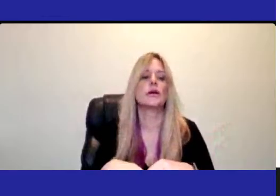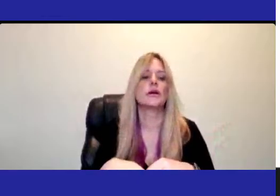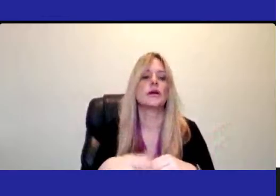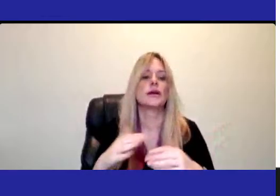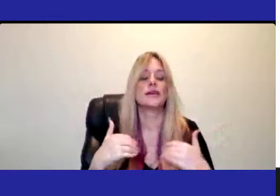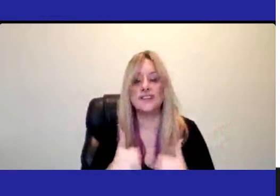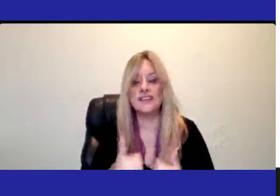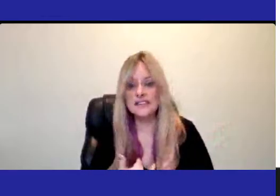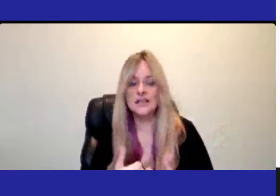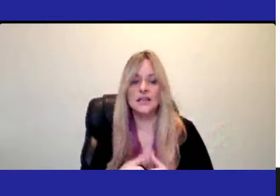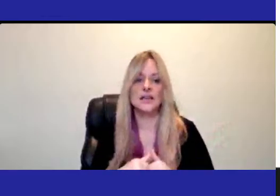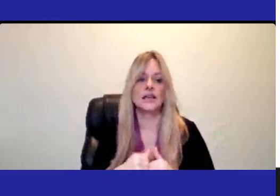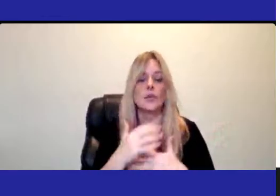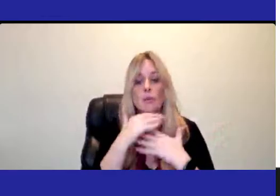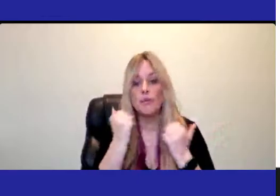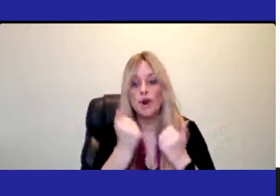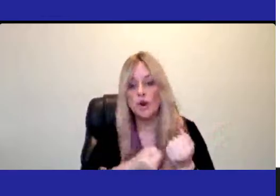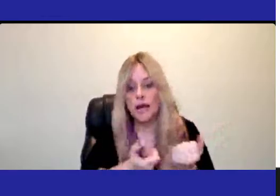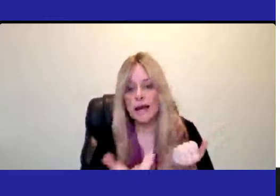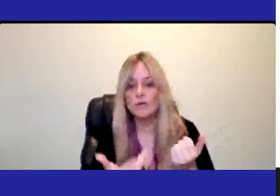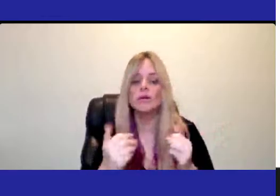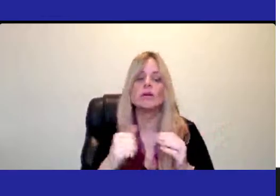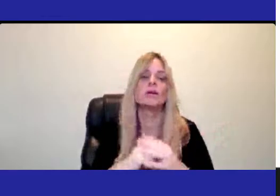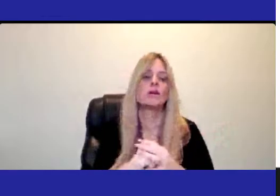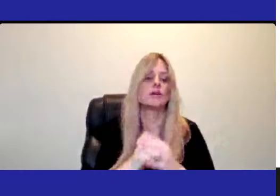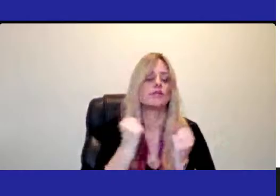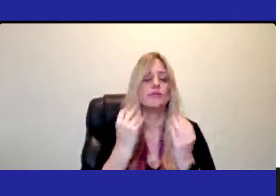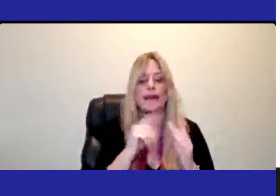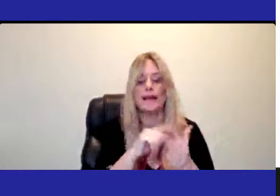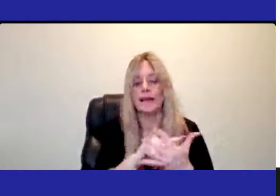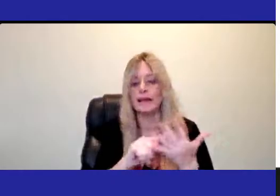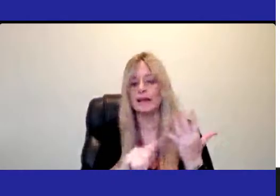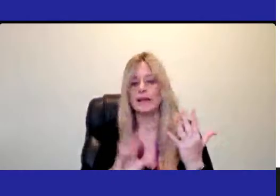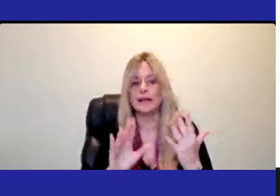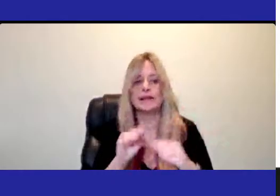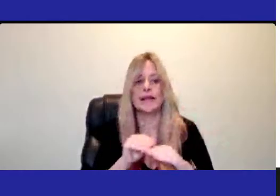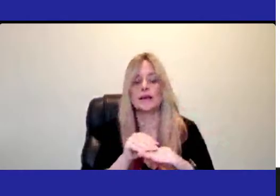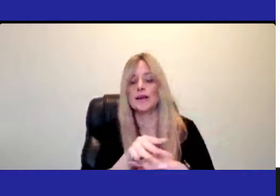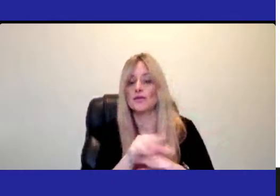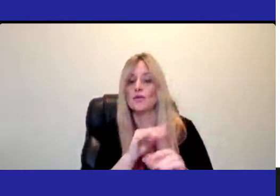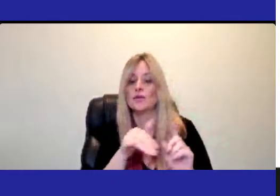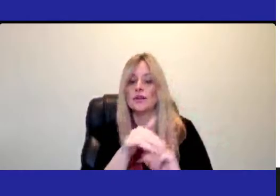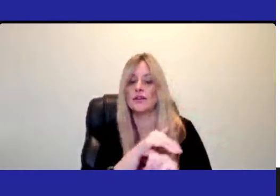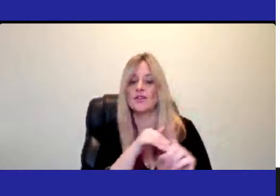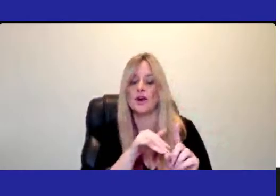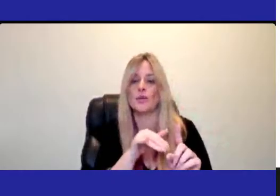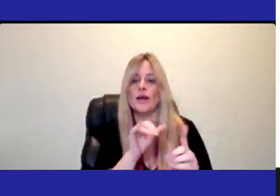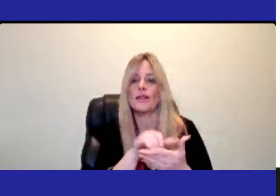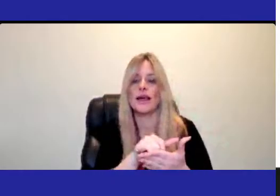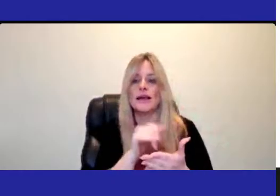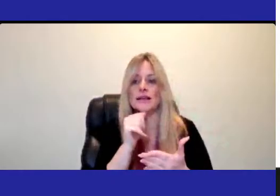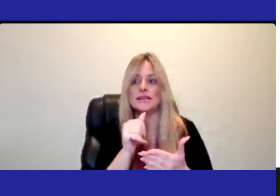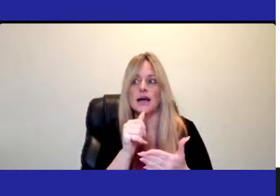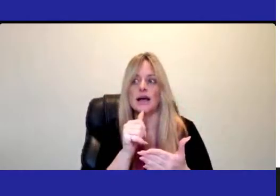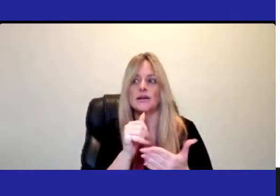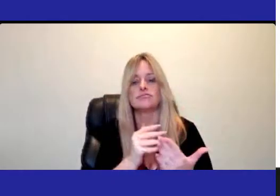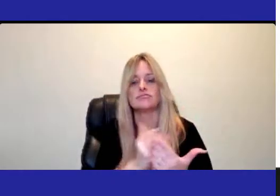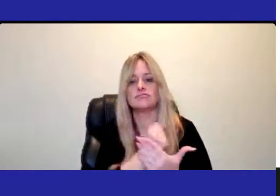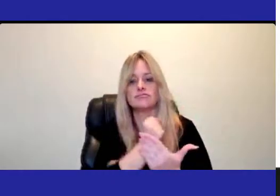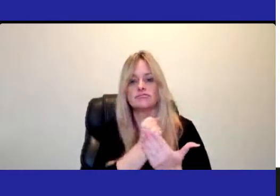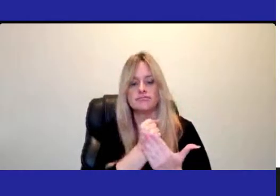fatigue, burnout, many different things can contribute to an environment that really doesn't optimize